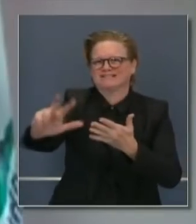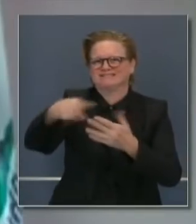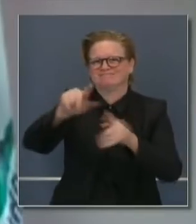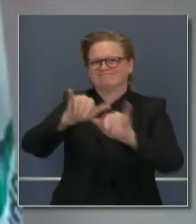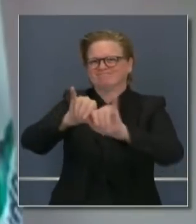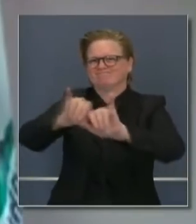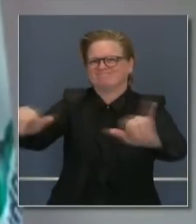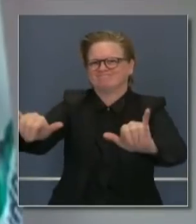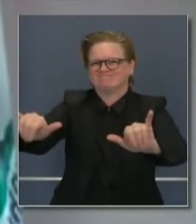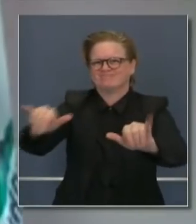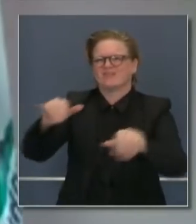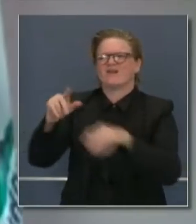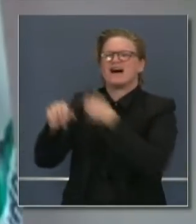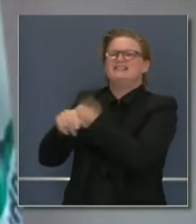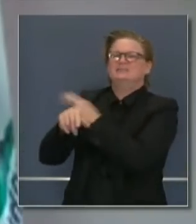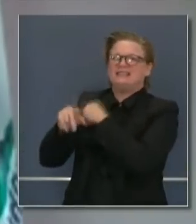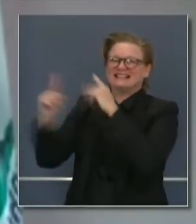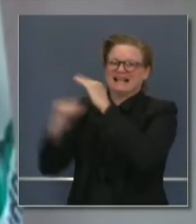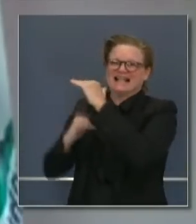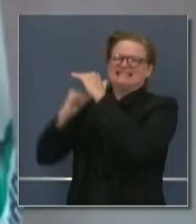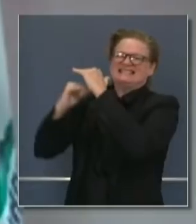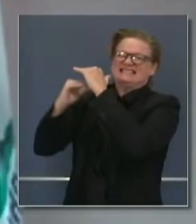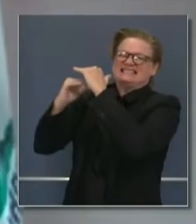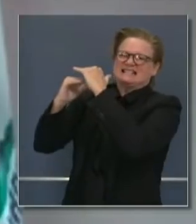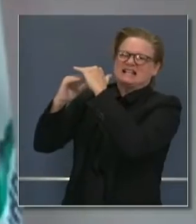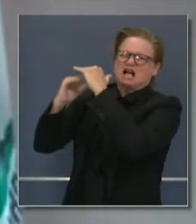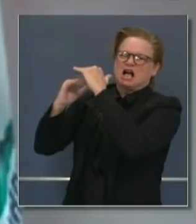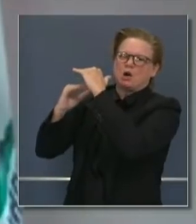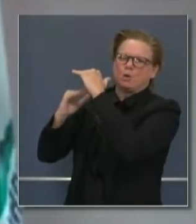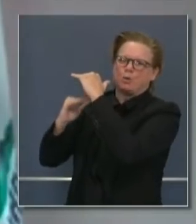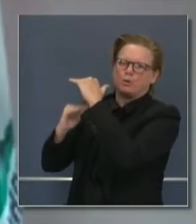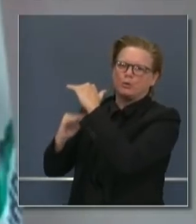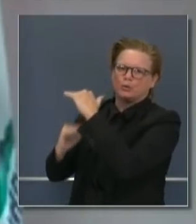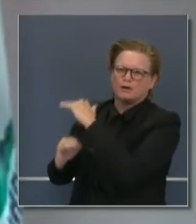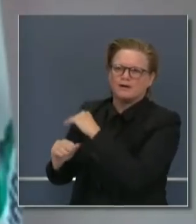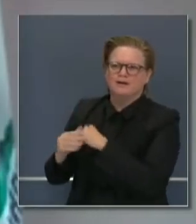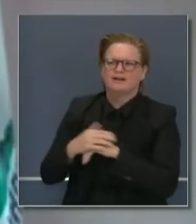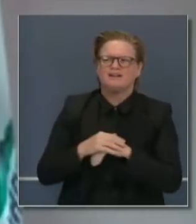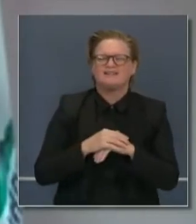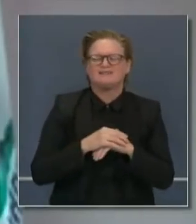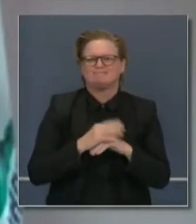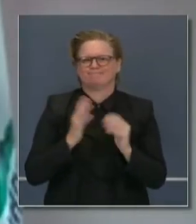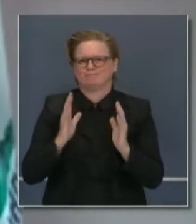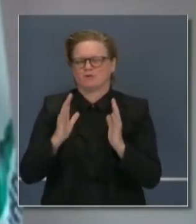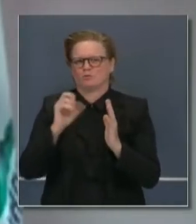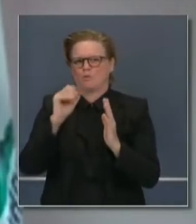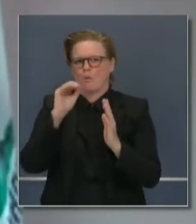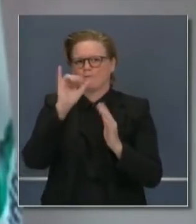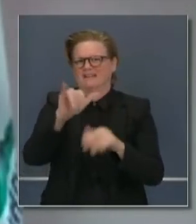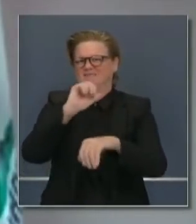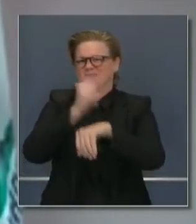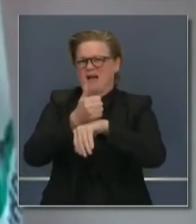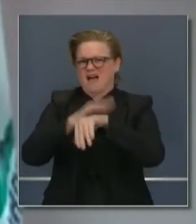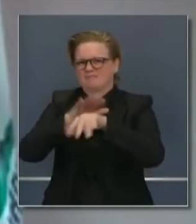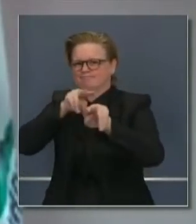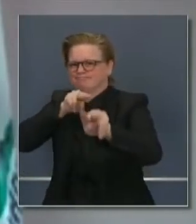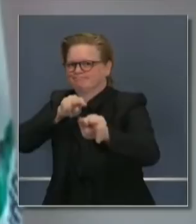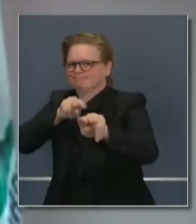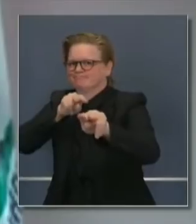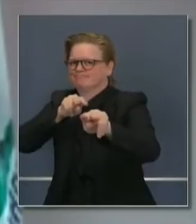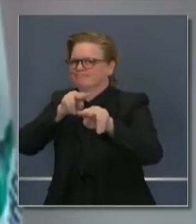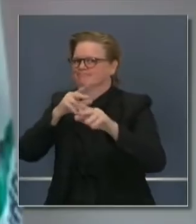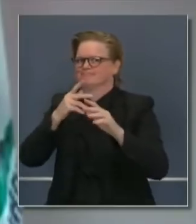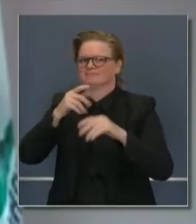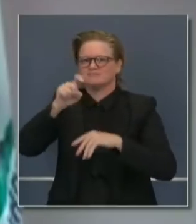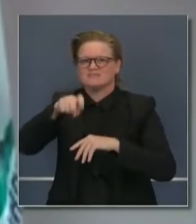road. We know that by seeing that transmission rate come down 3 weeks after putting the order in place, that we